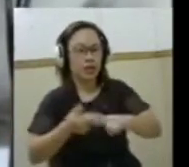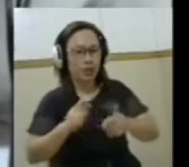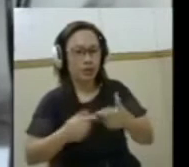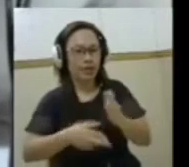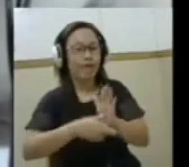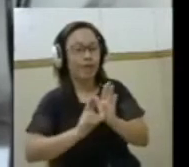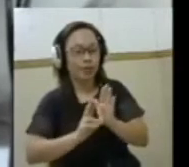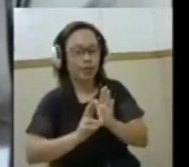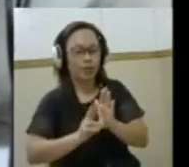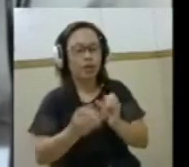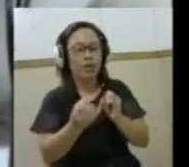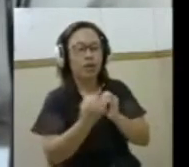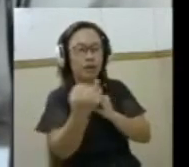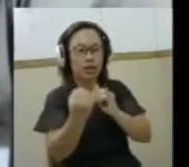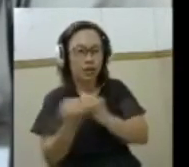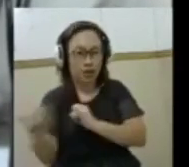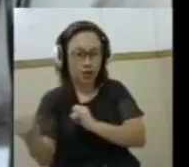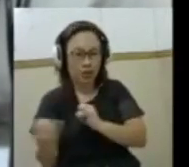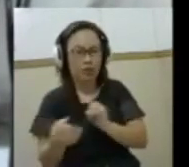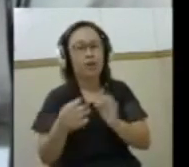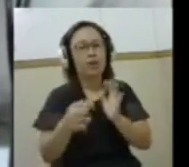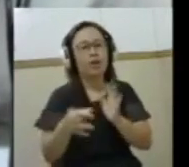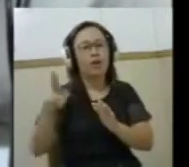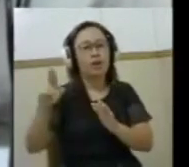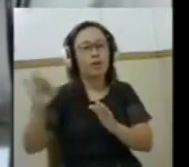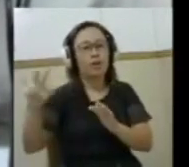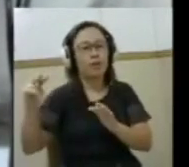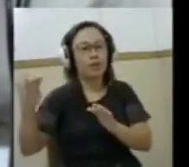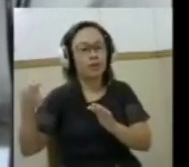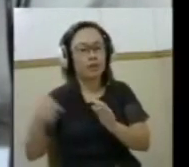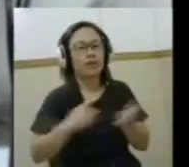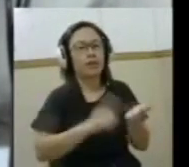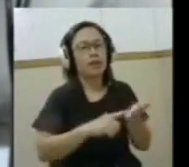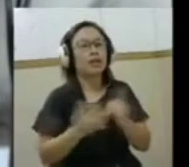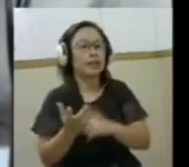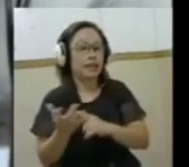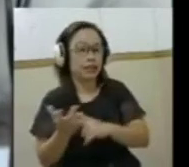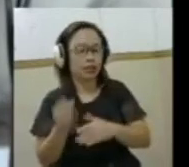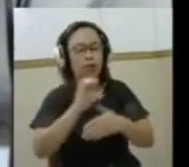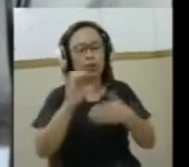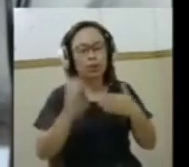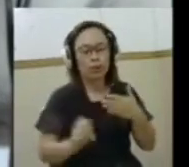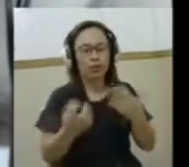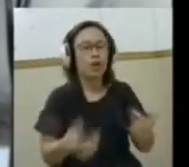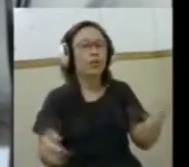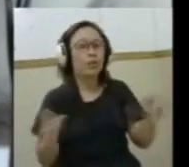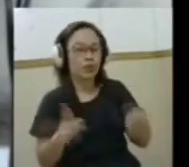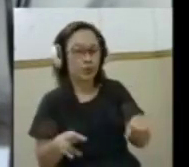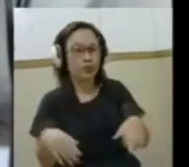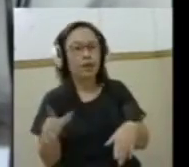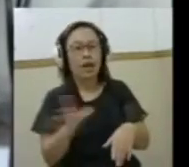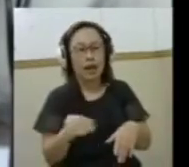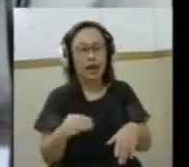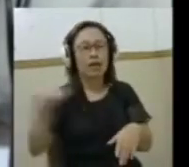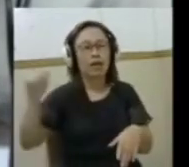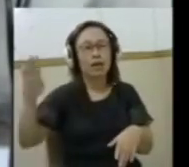review, introduction, reference, discussion, conclusion, results, and